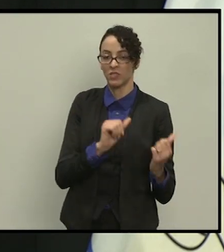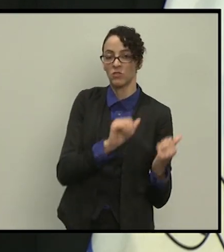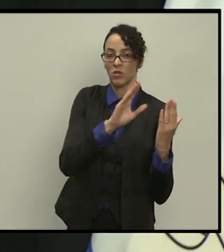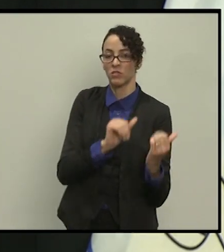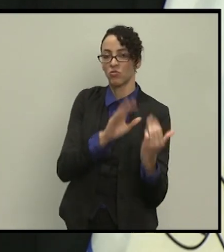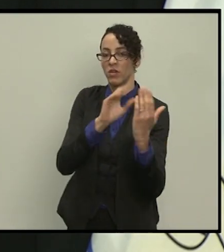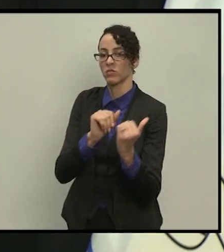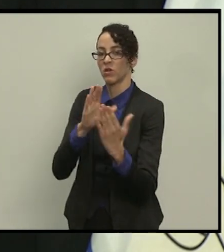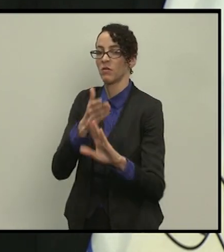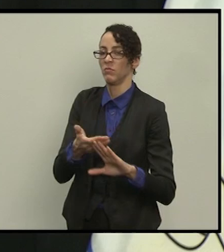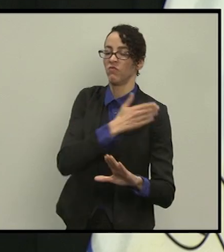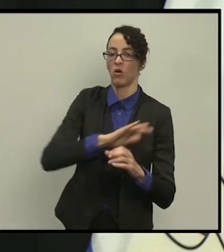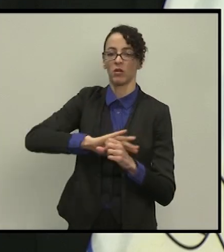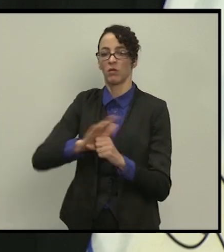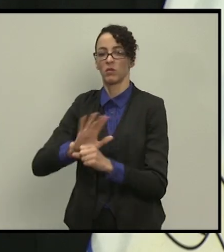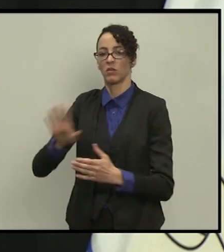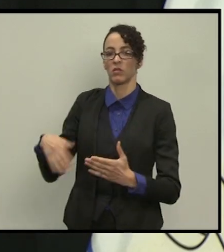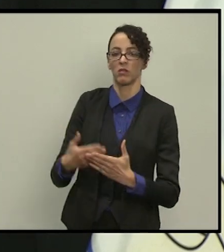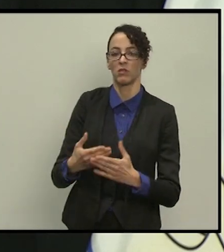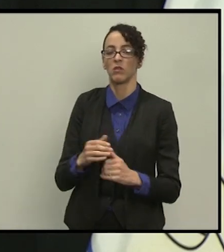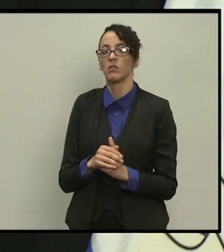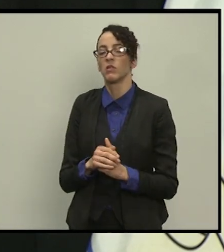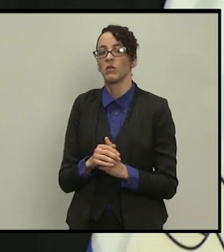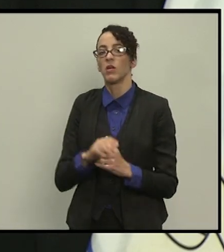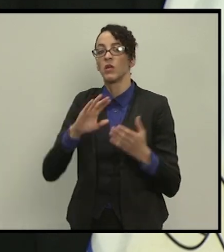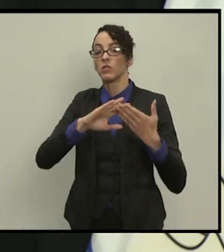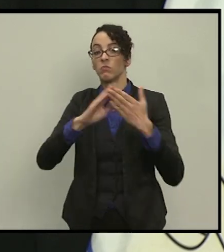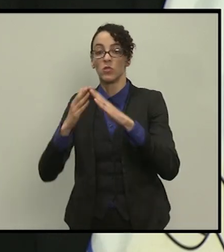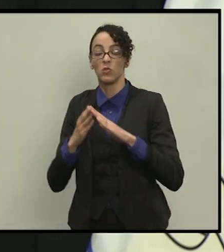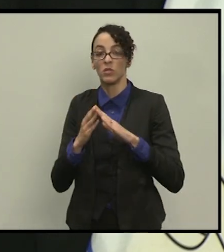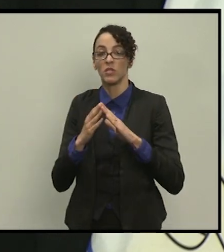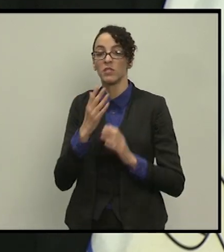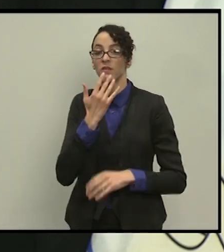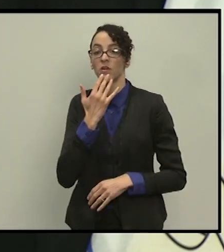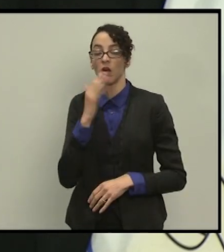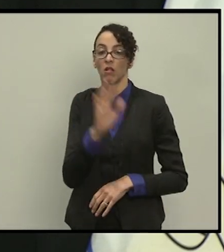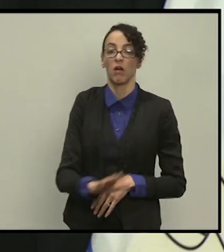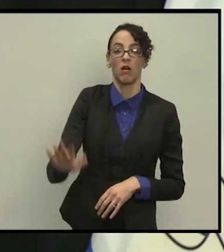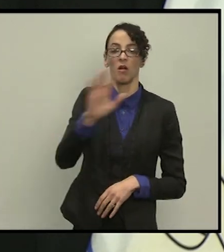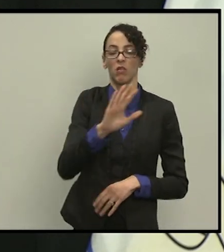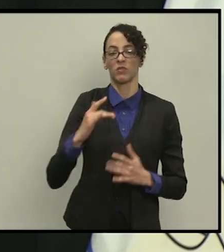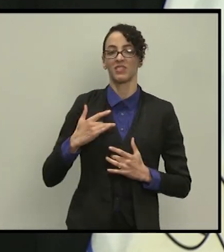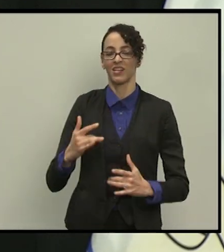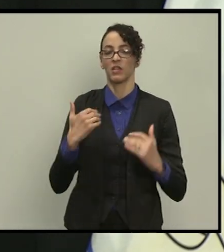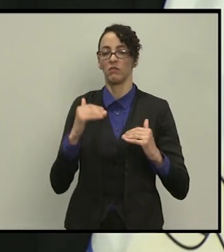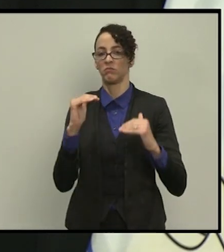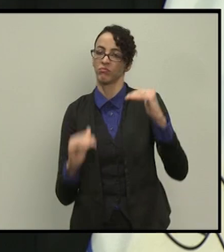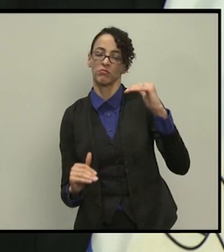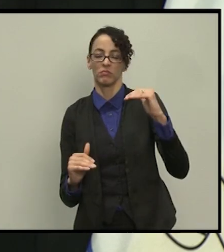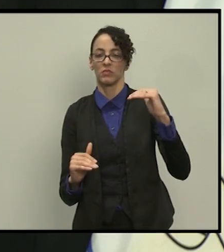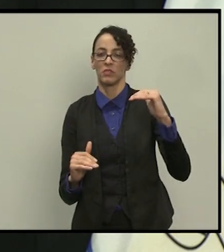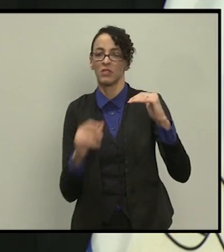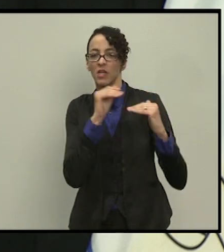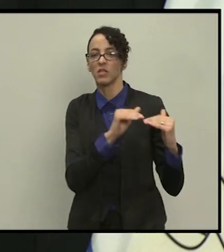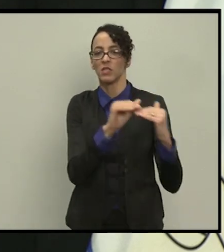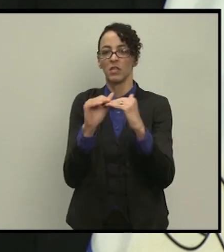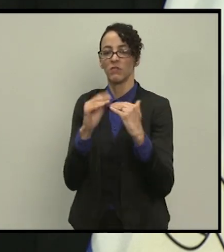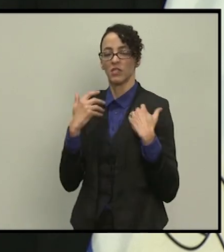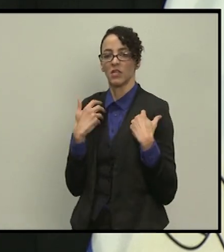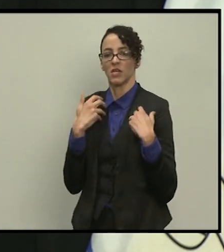seen across the country, communities of color disproportionately have pre-existing health conditions and experience structural